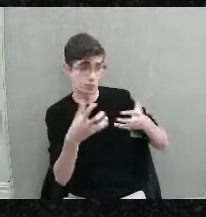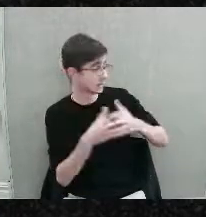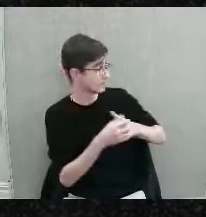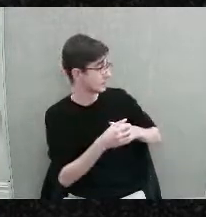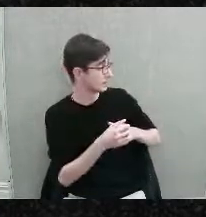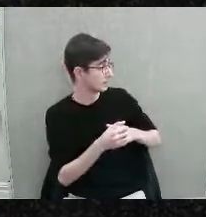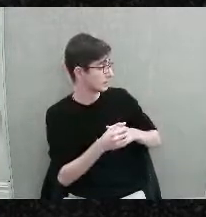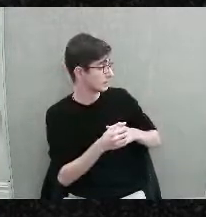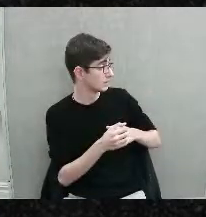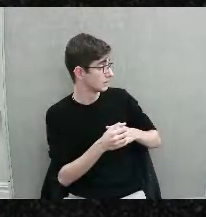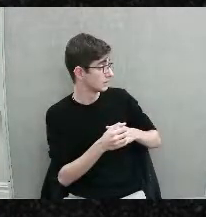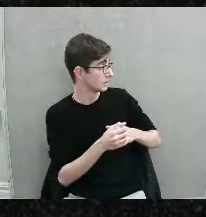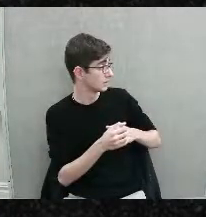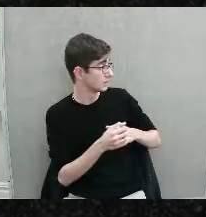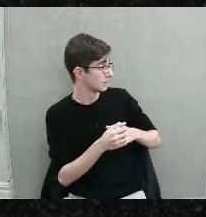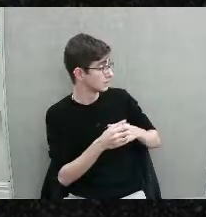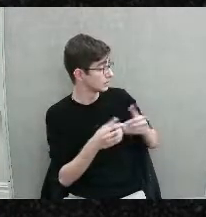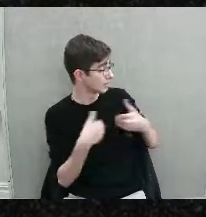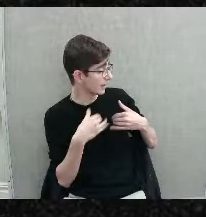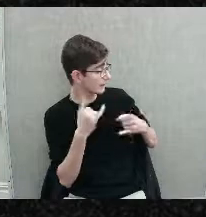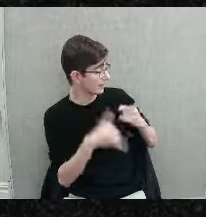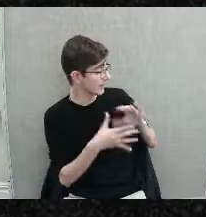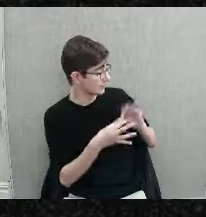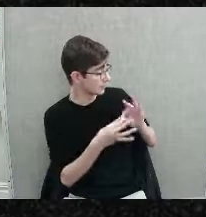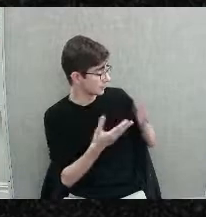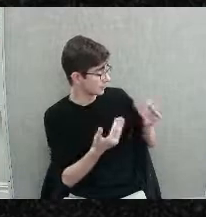Oh, you get a last word.